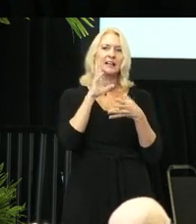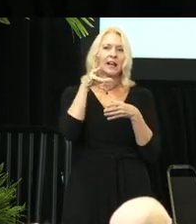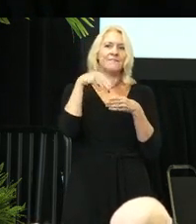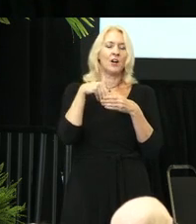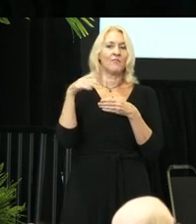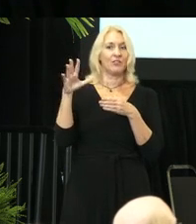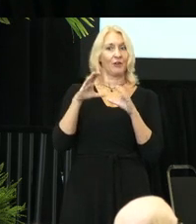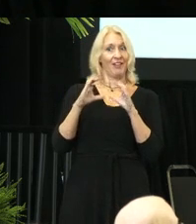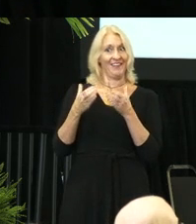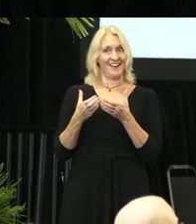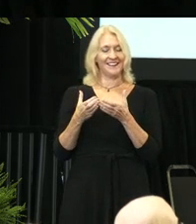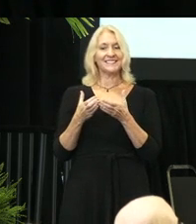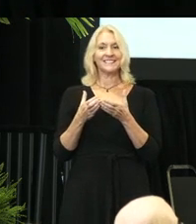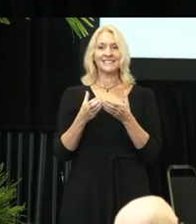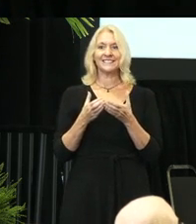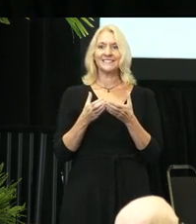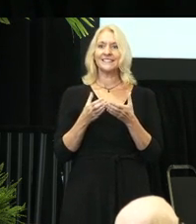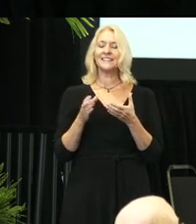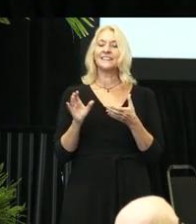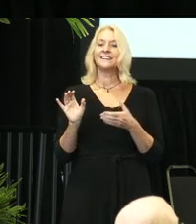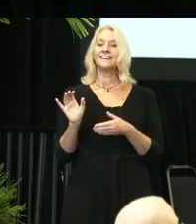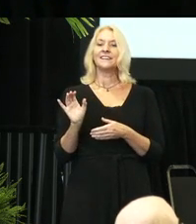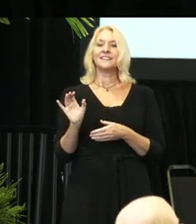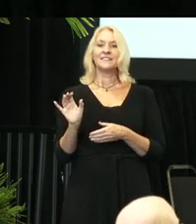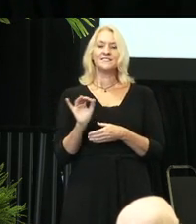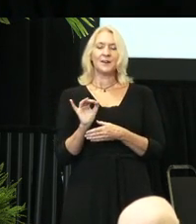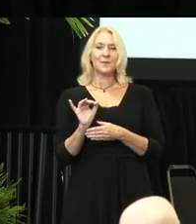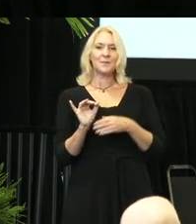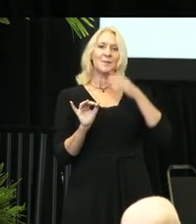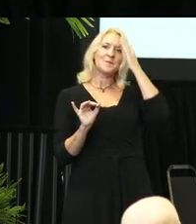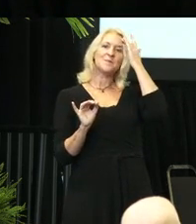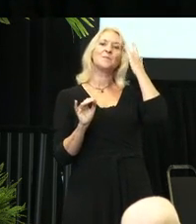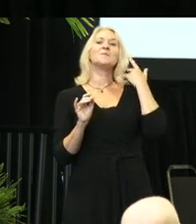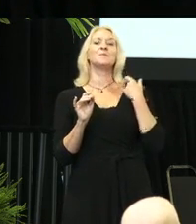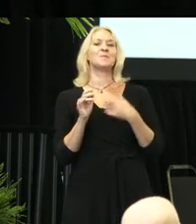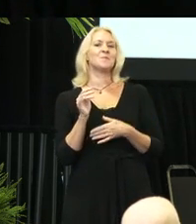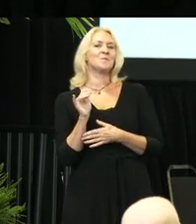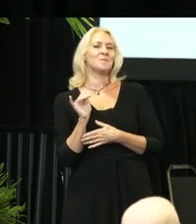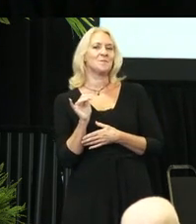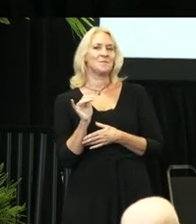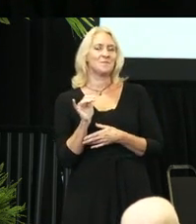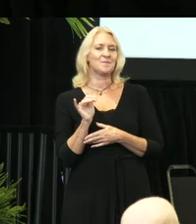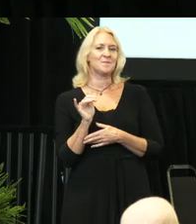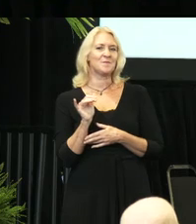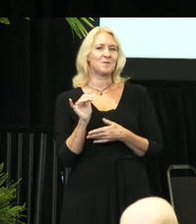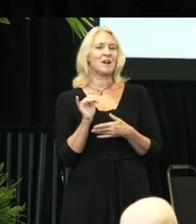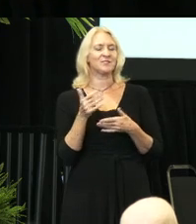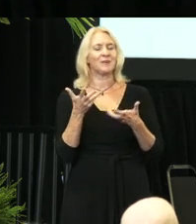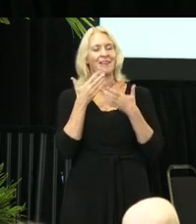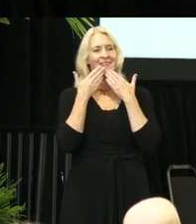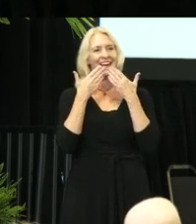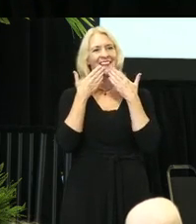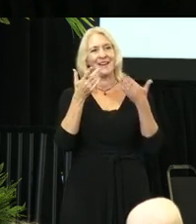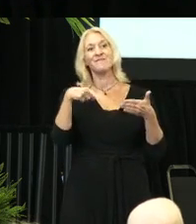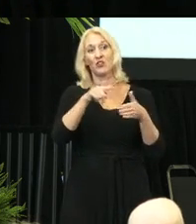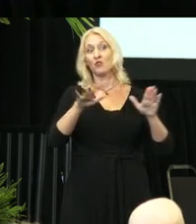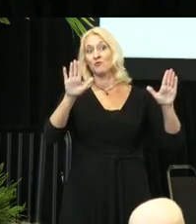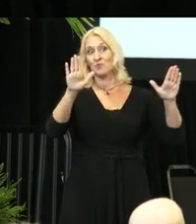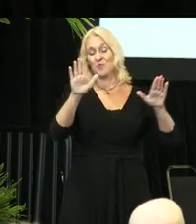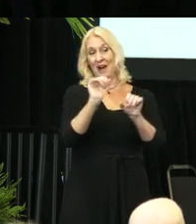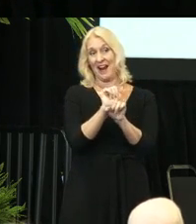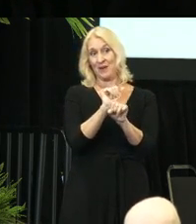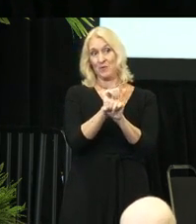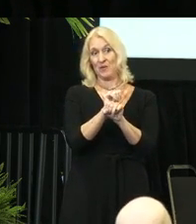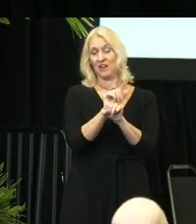Marshall can go not unsaid in terms of thanks for your great work there, Heidi. The